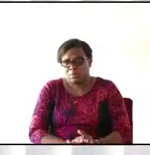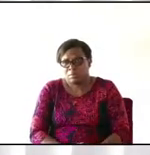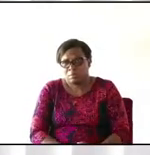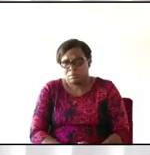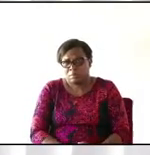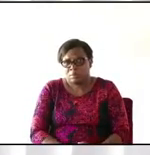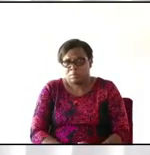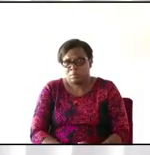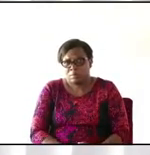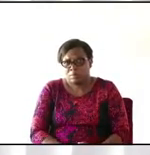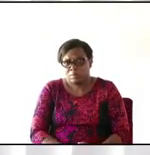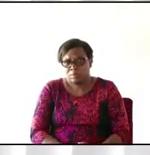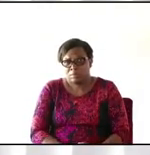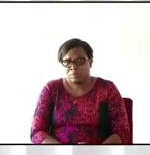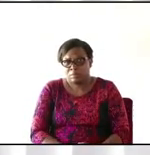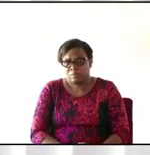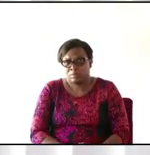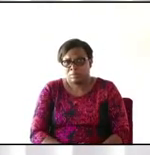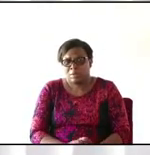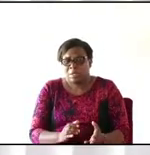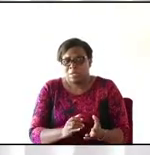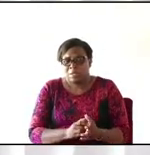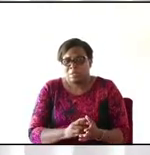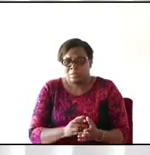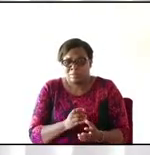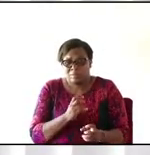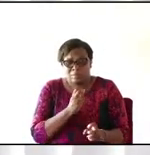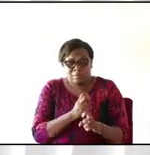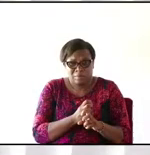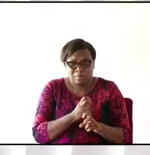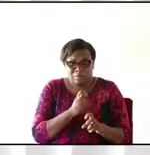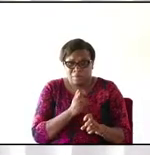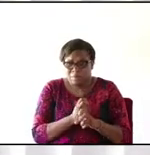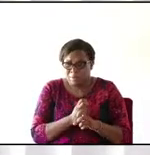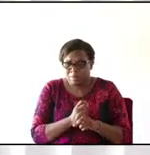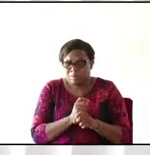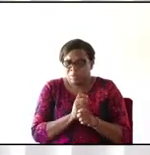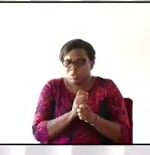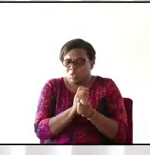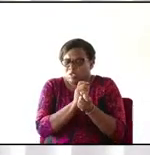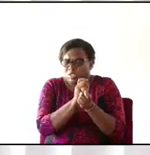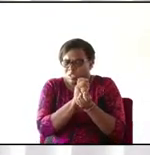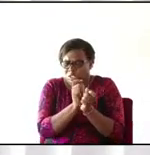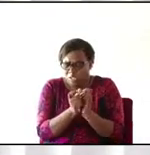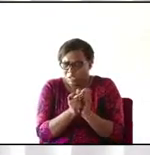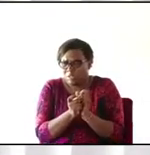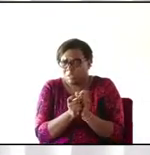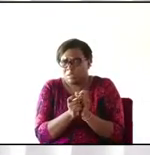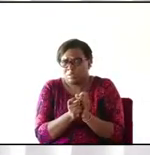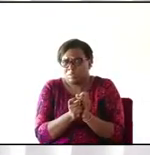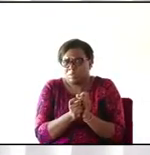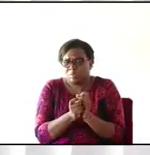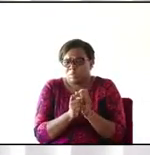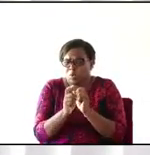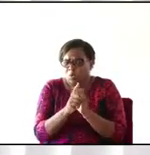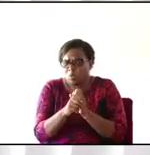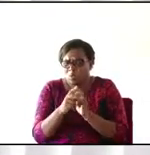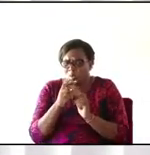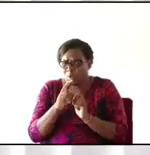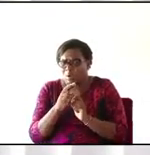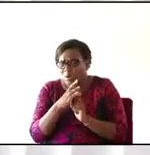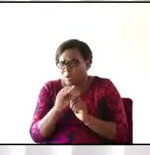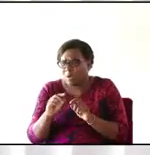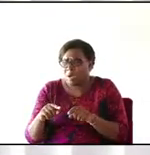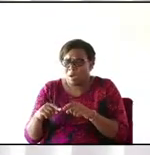is absolutely difficult to change your position, your status, and to